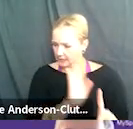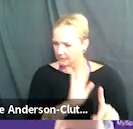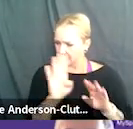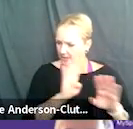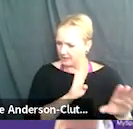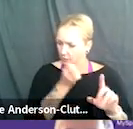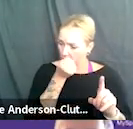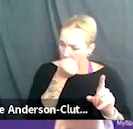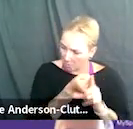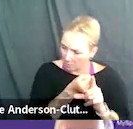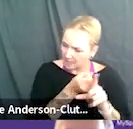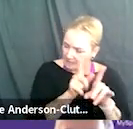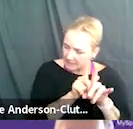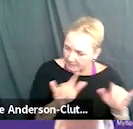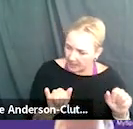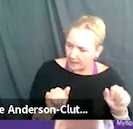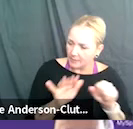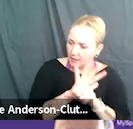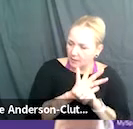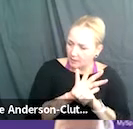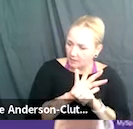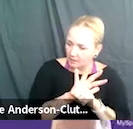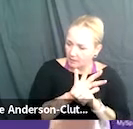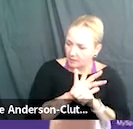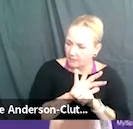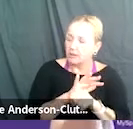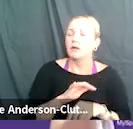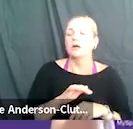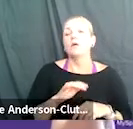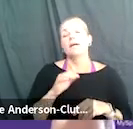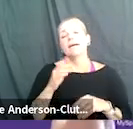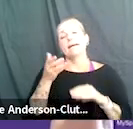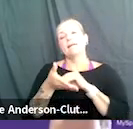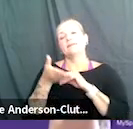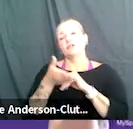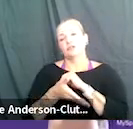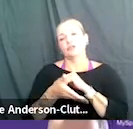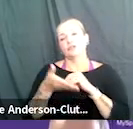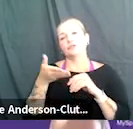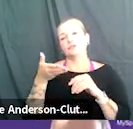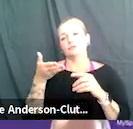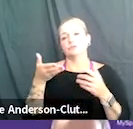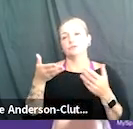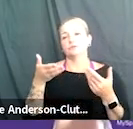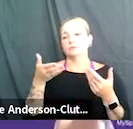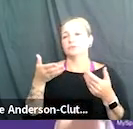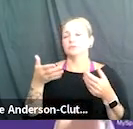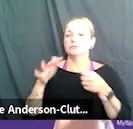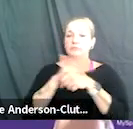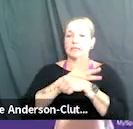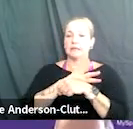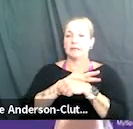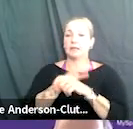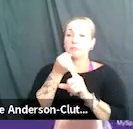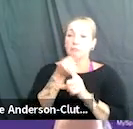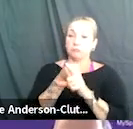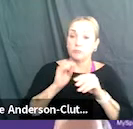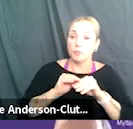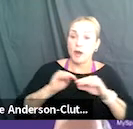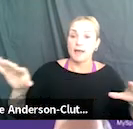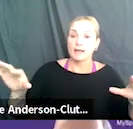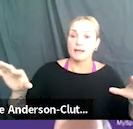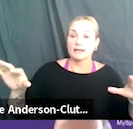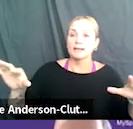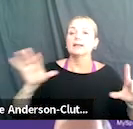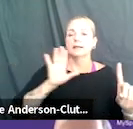this started early in 2021, so after the onset of the pandemic, and that's something I've wondered about with him and the other couple of people I'm going to